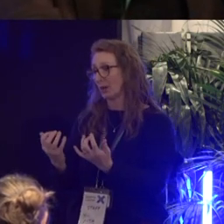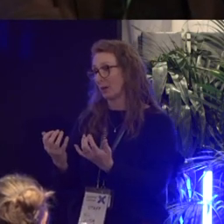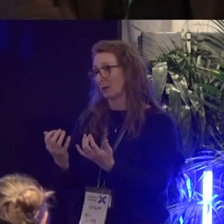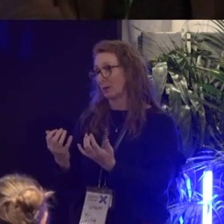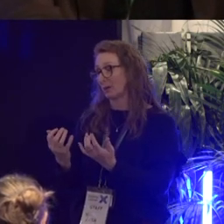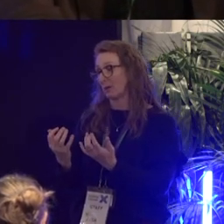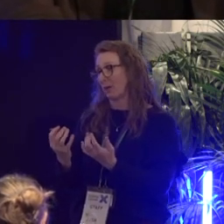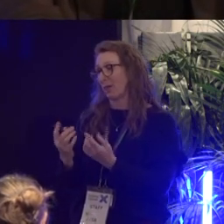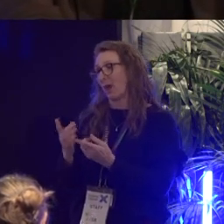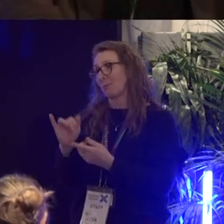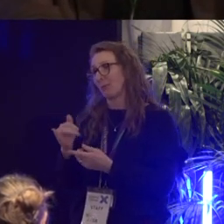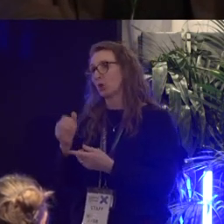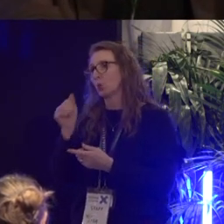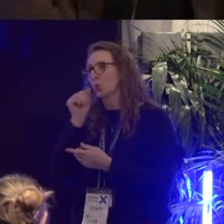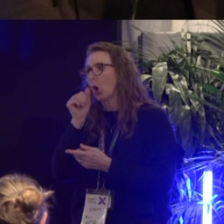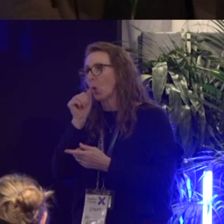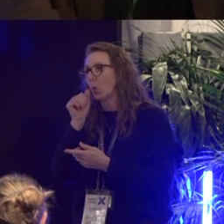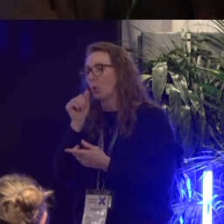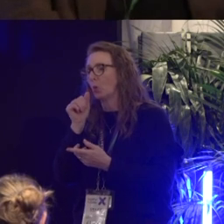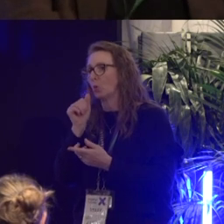know aren't usually